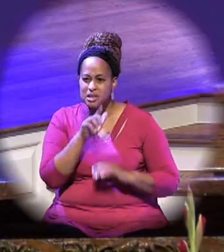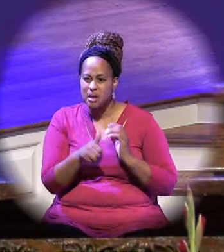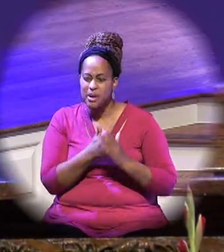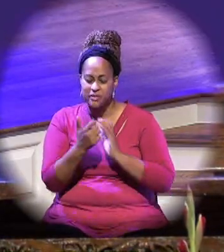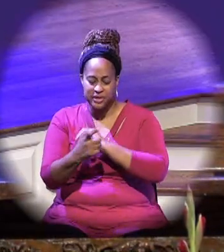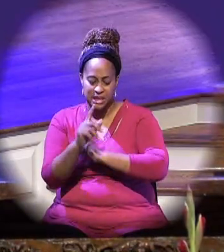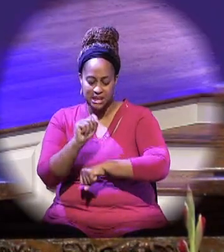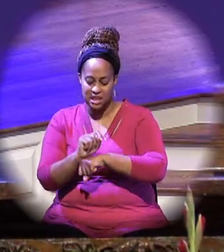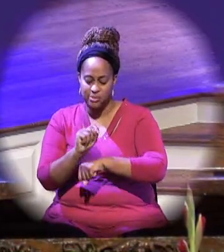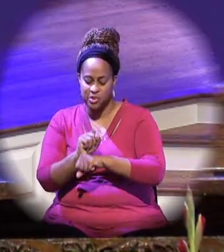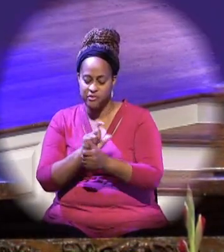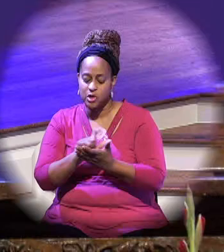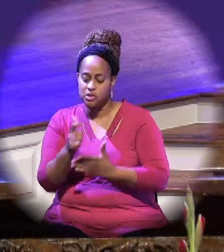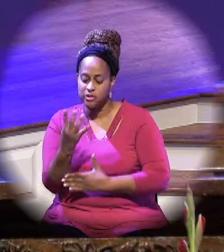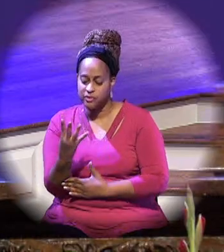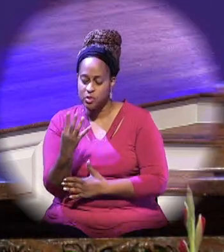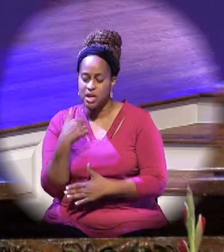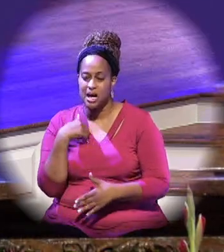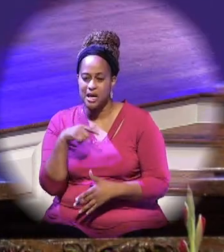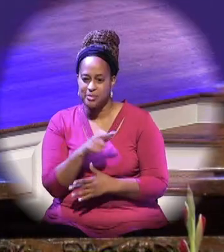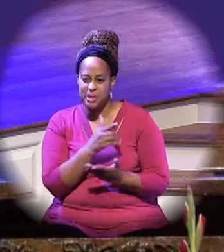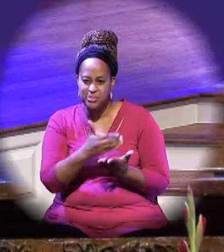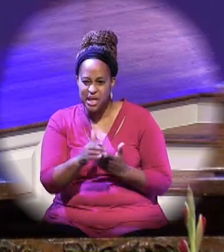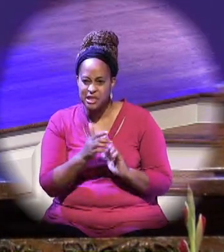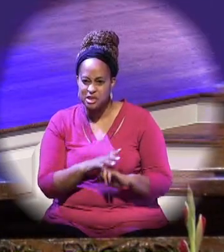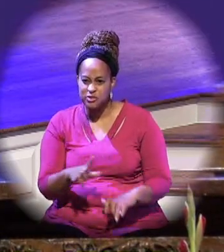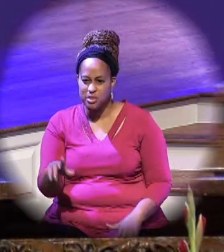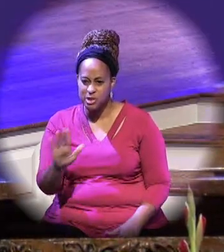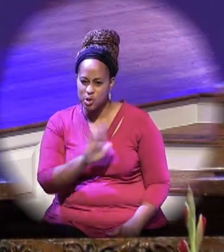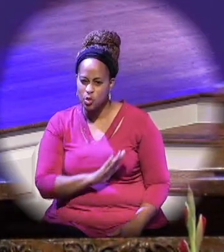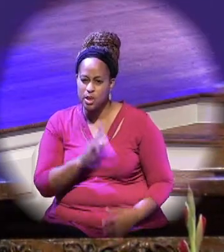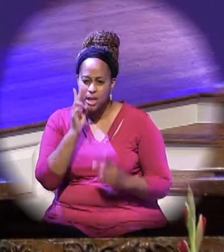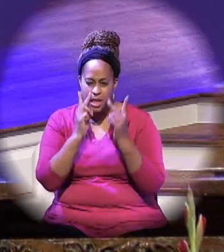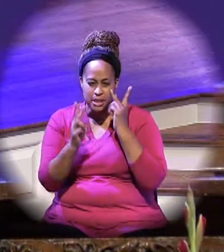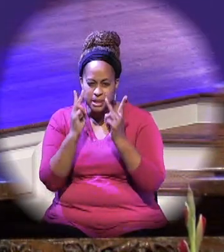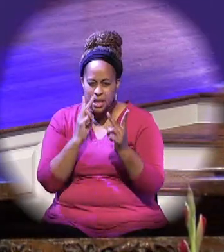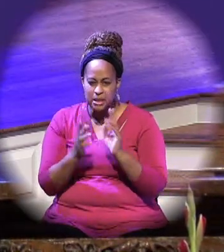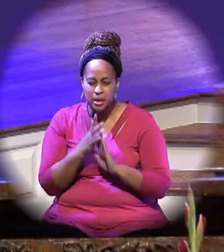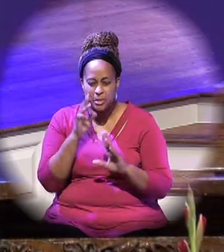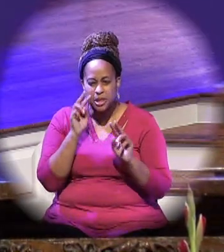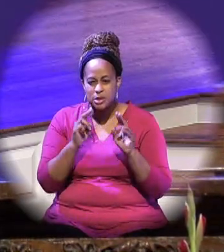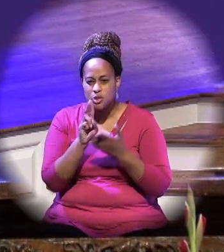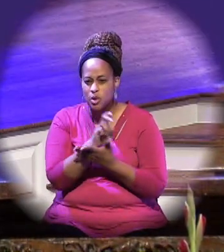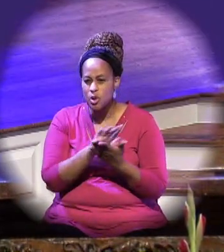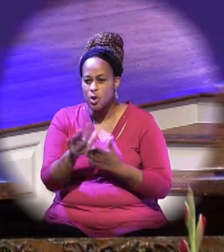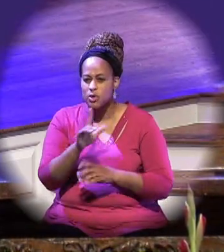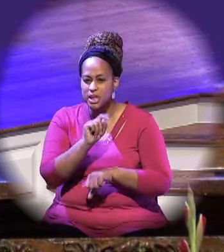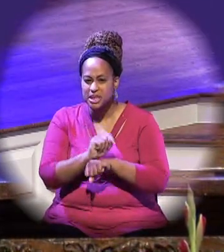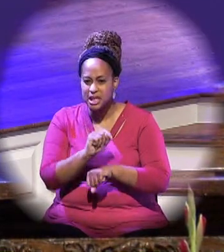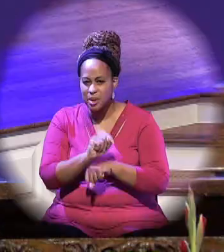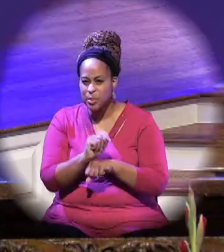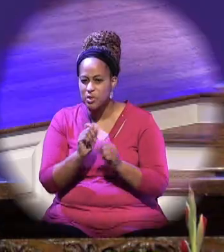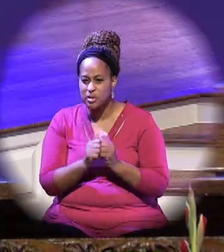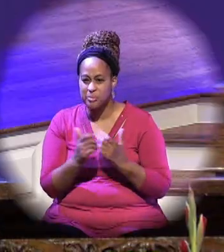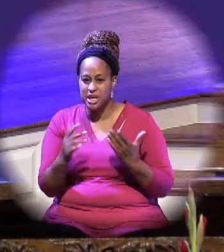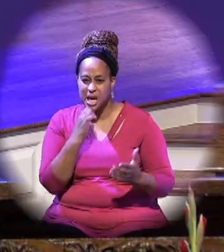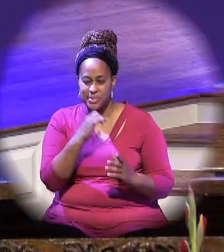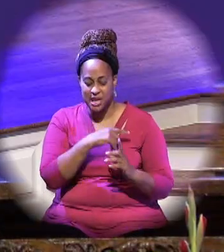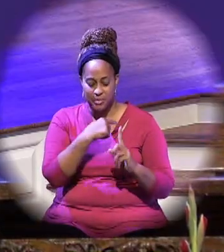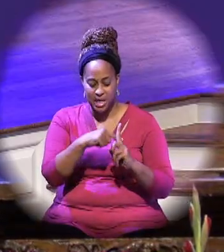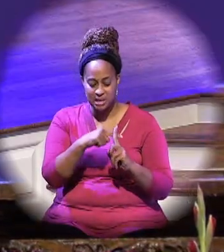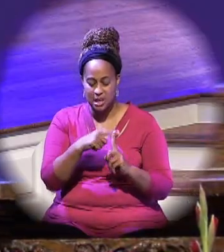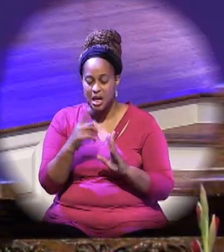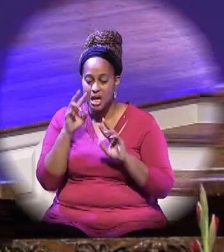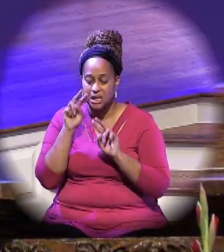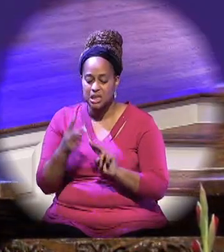temple, verse 4, he says, I've been banished from your sight, yet I will look again to your holy temple. The NIV puts that as a positive, yet I will look again